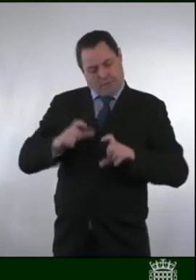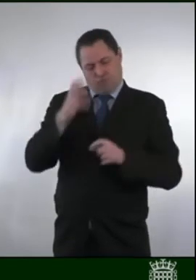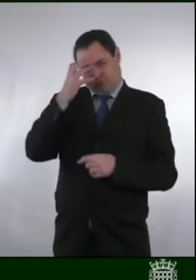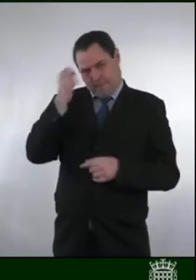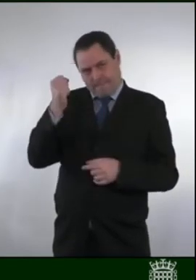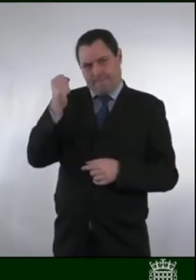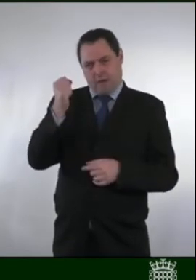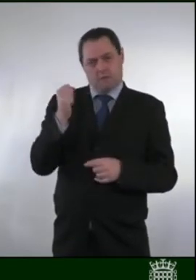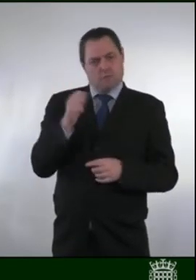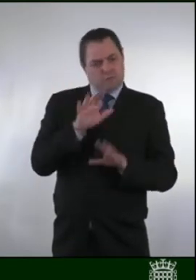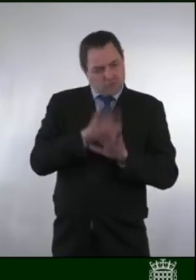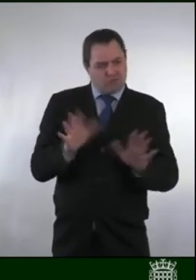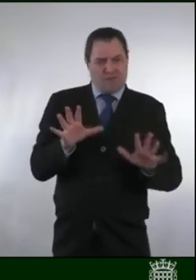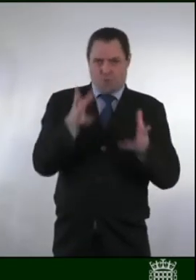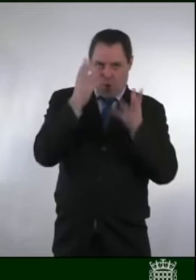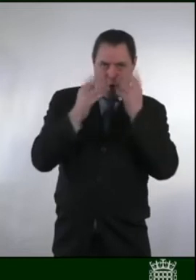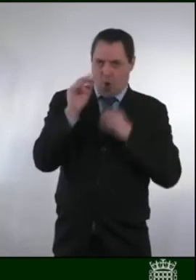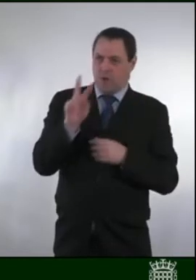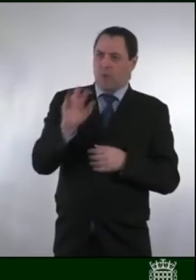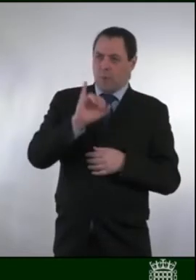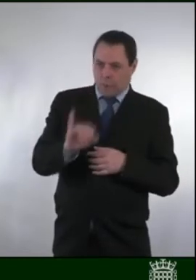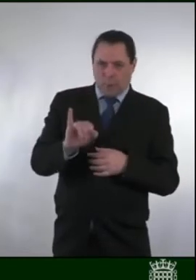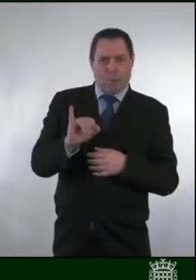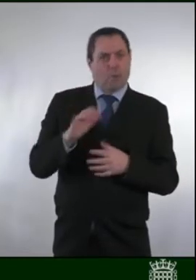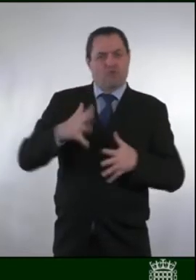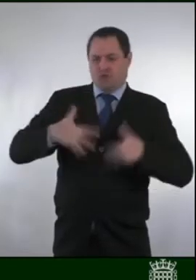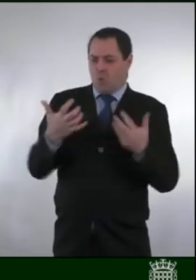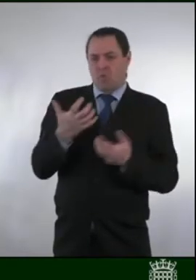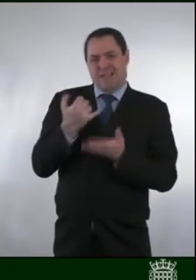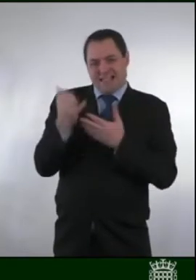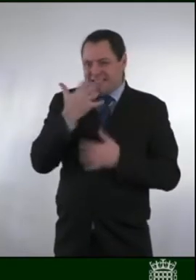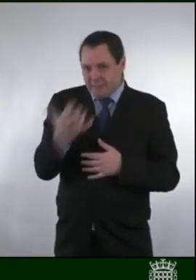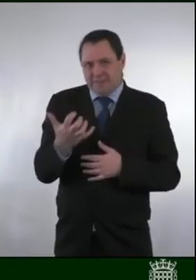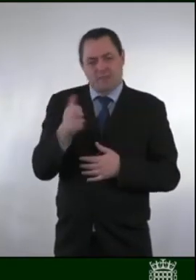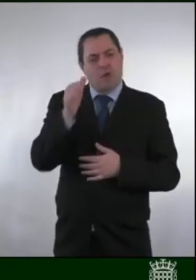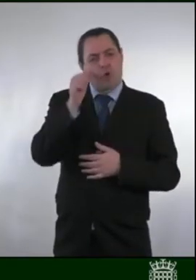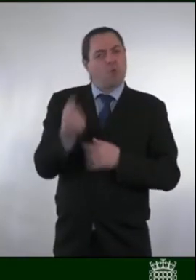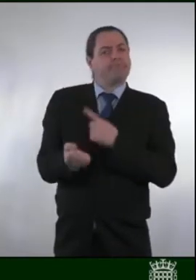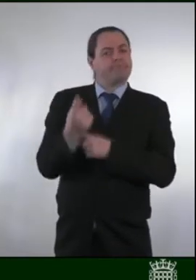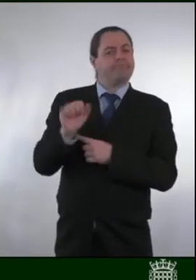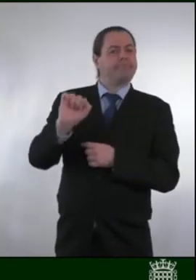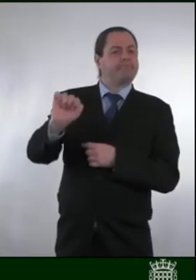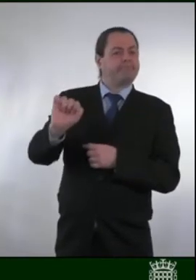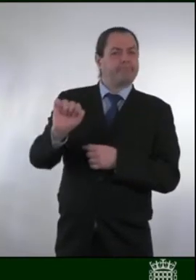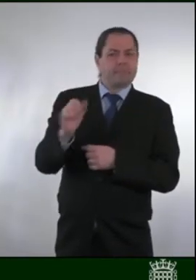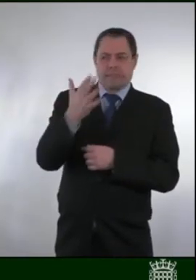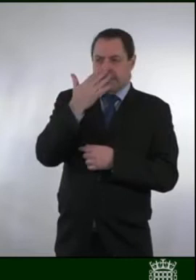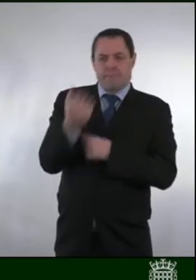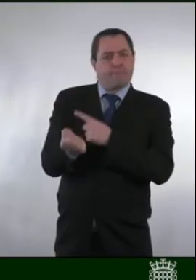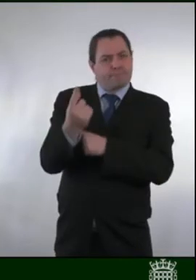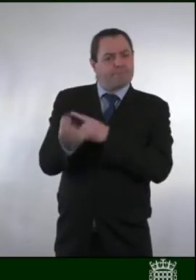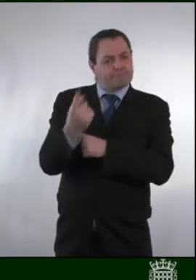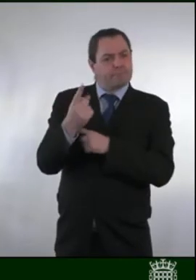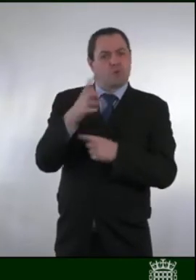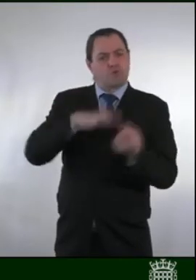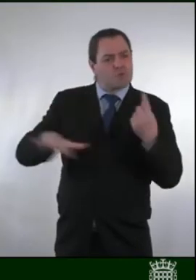our populations, ourselves, against the wretched virus of anti-Semitism, which has a tendency to recur and reinfect